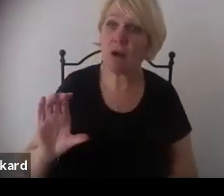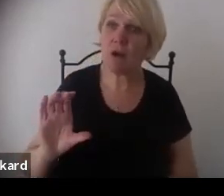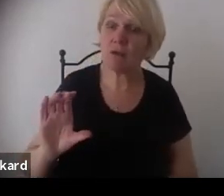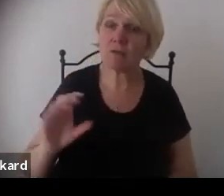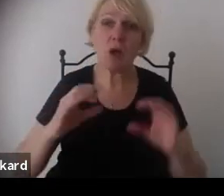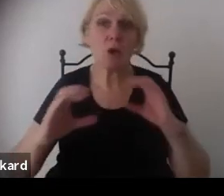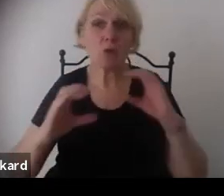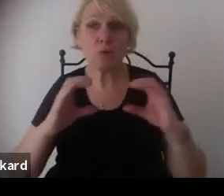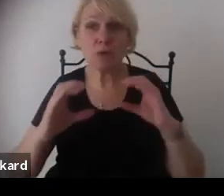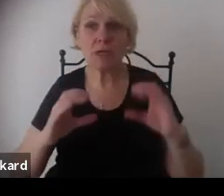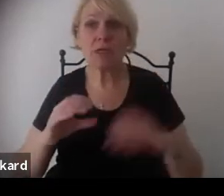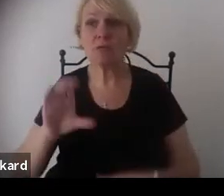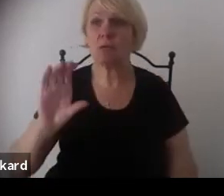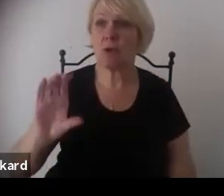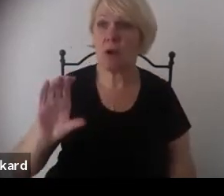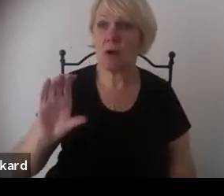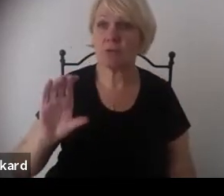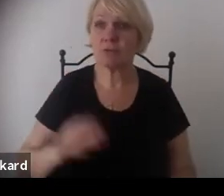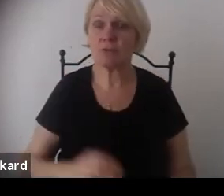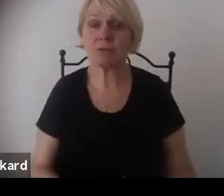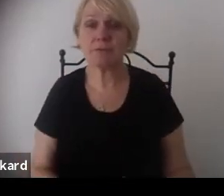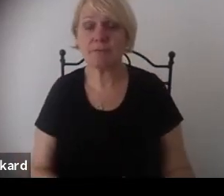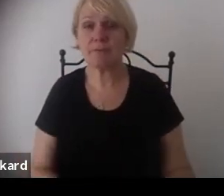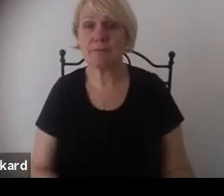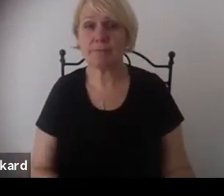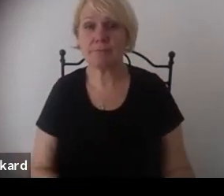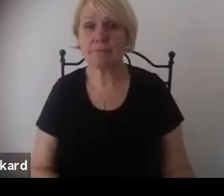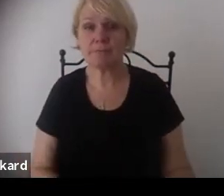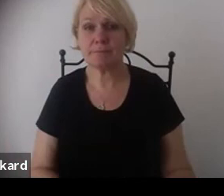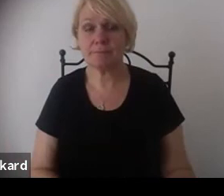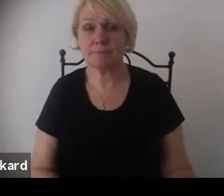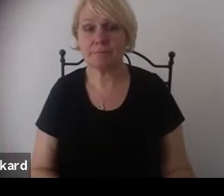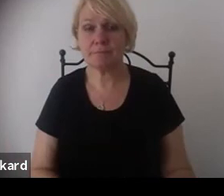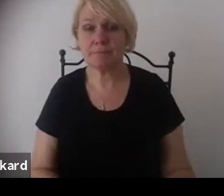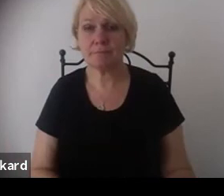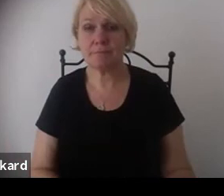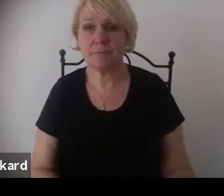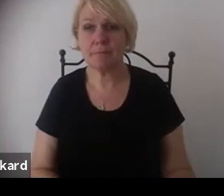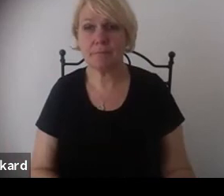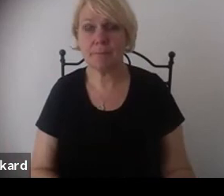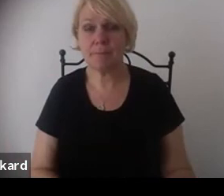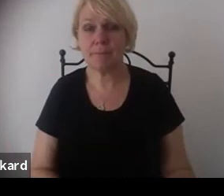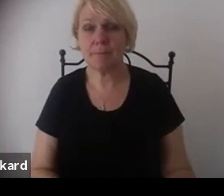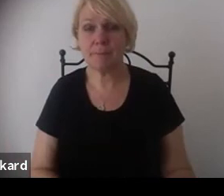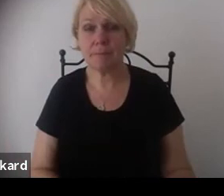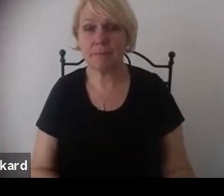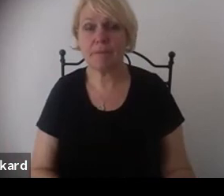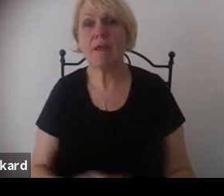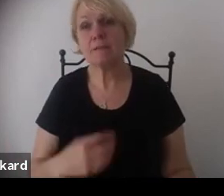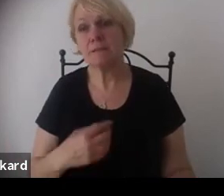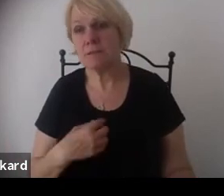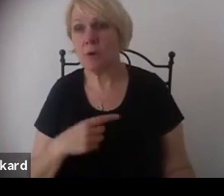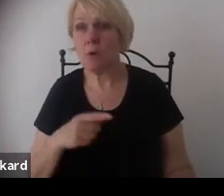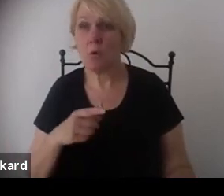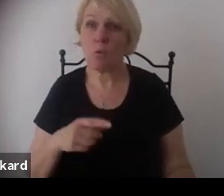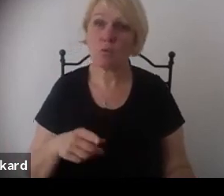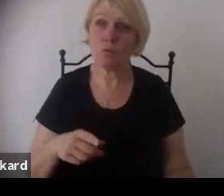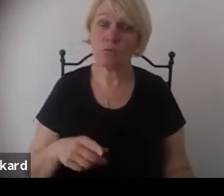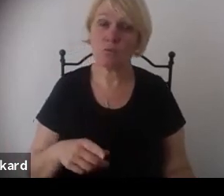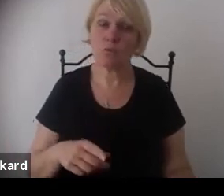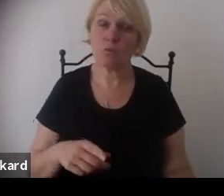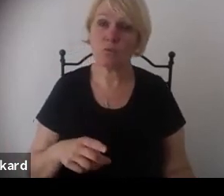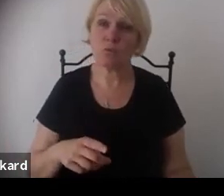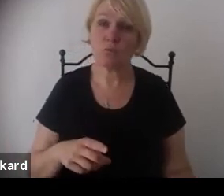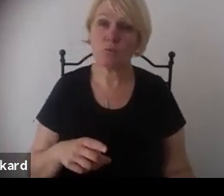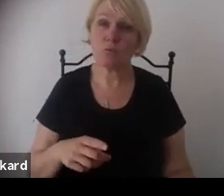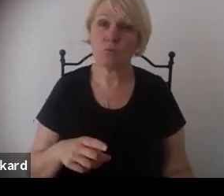communicate special needs. But I think IAP services, like you mentioned, Andrew, as well, probably we like